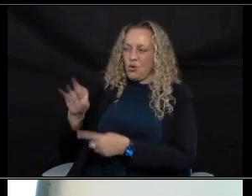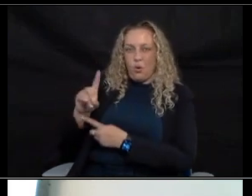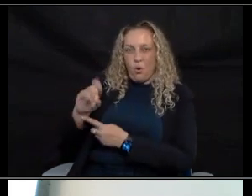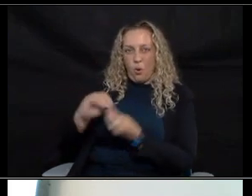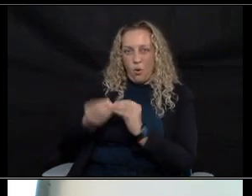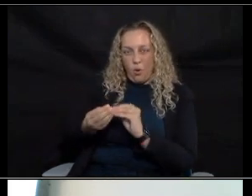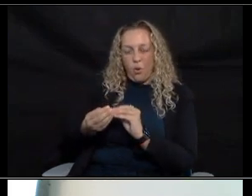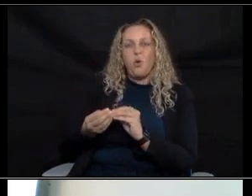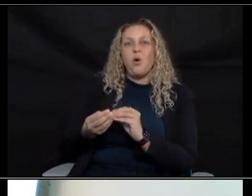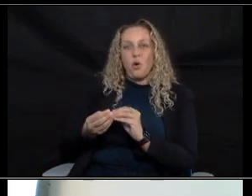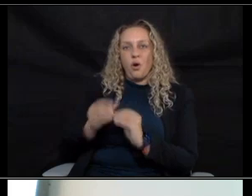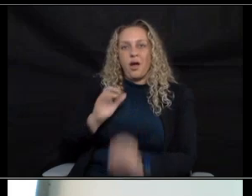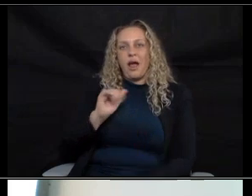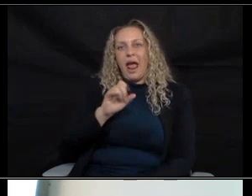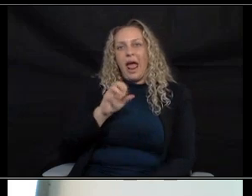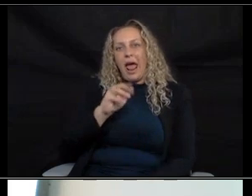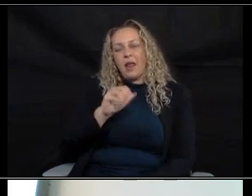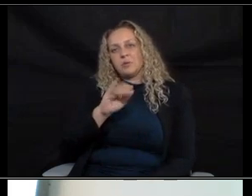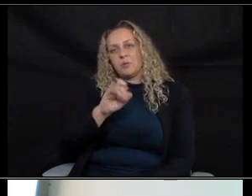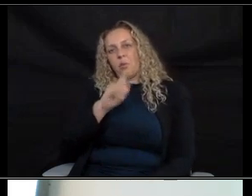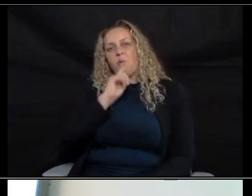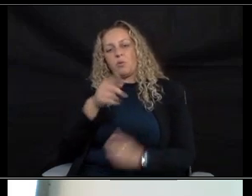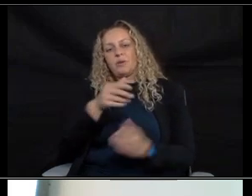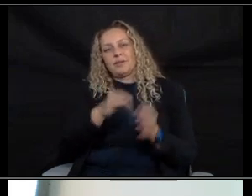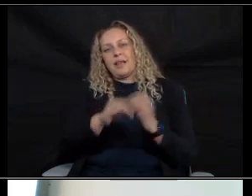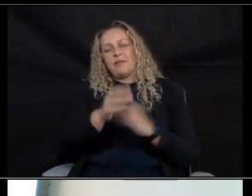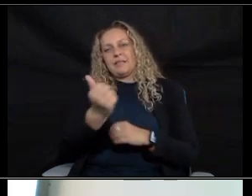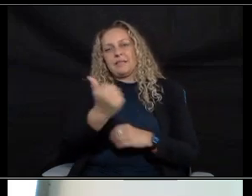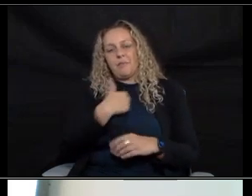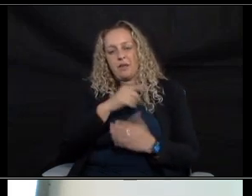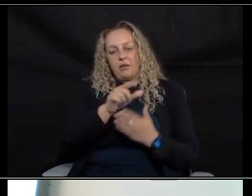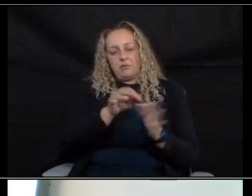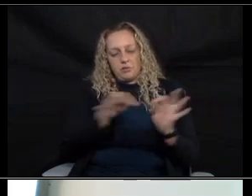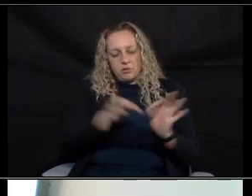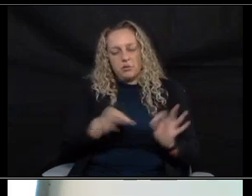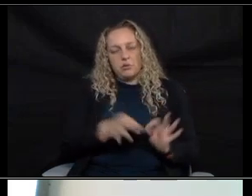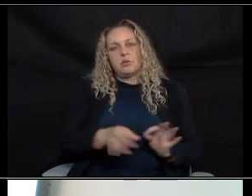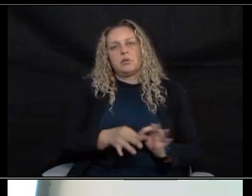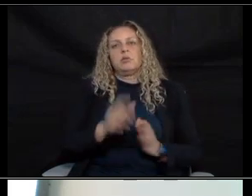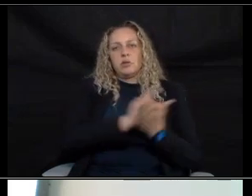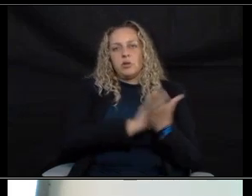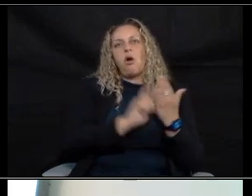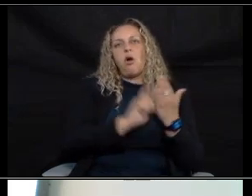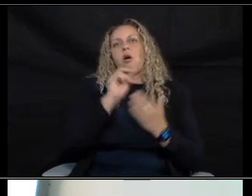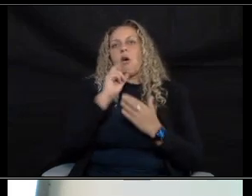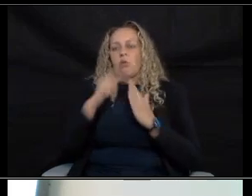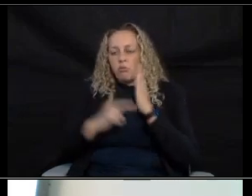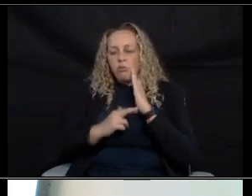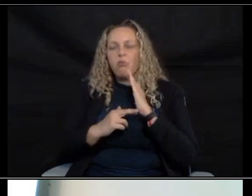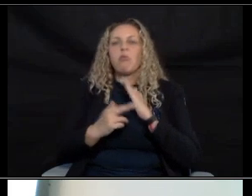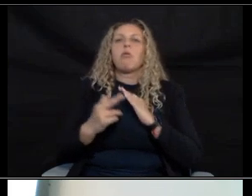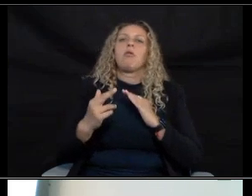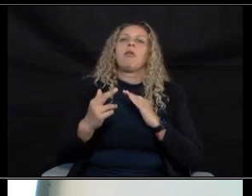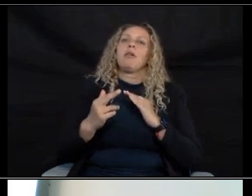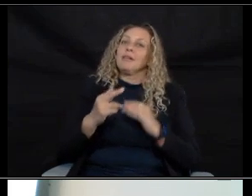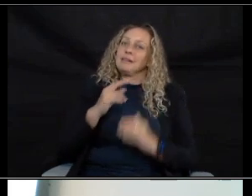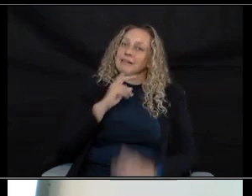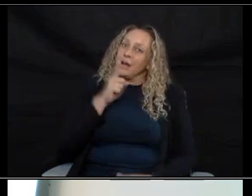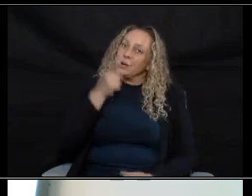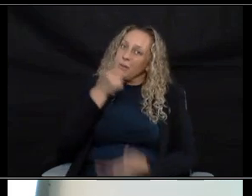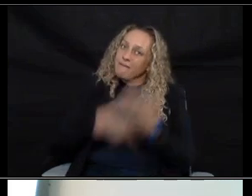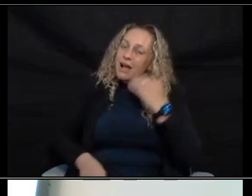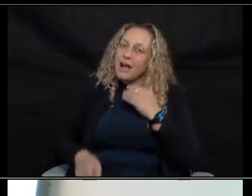and Adam Temple was kind enough to send me the state statutes as well as the city ordinances. It's actually a fine.